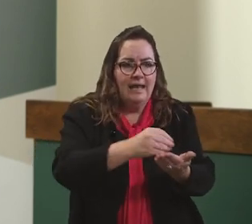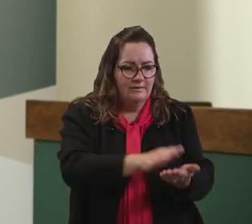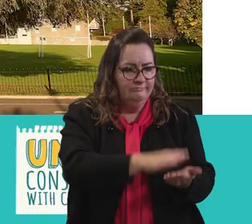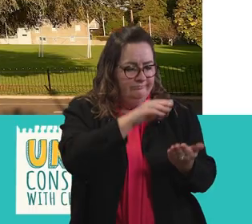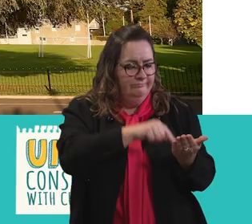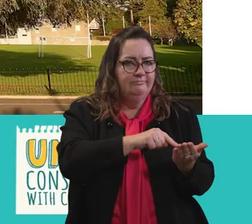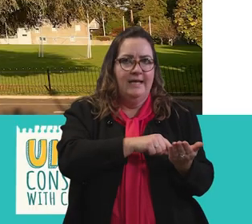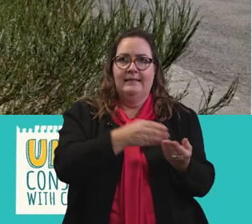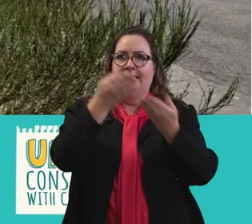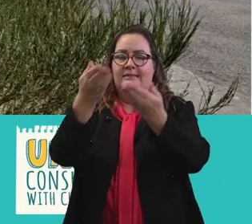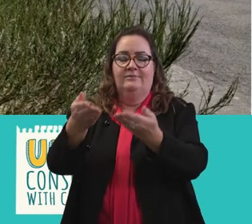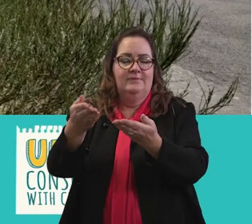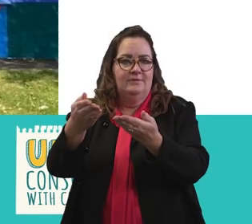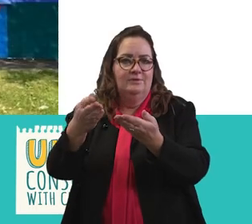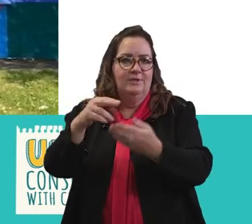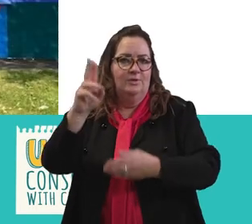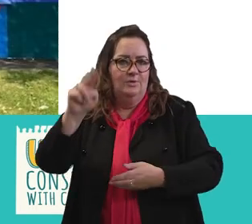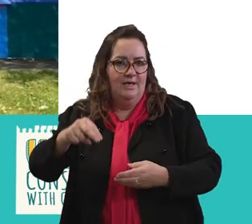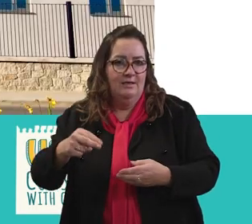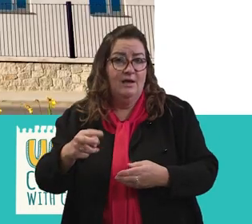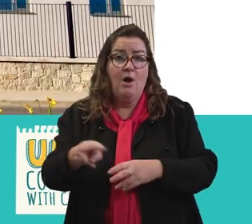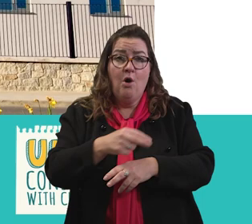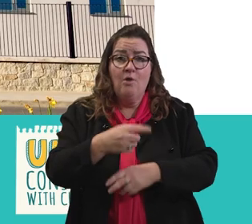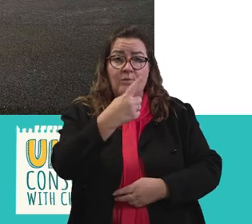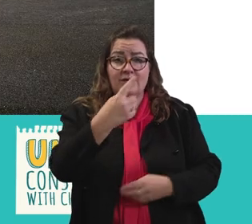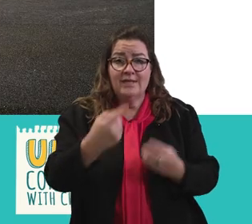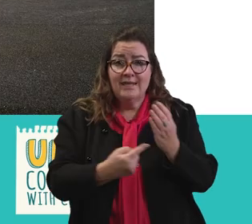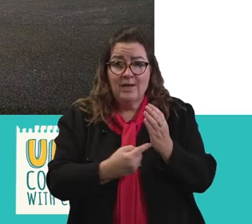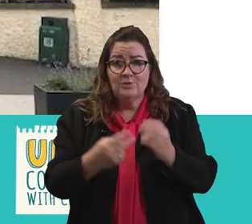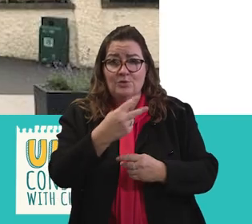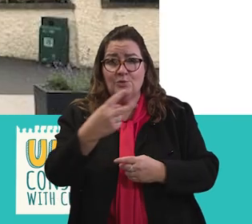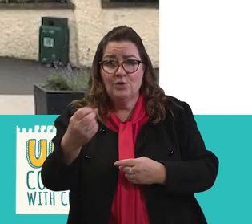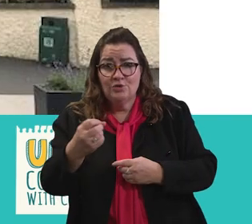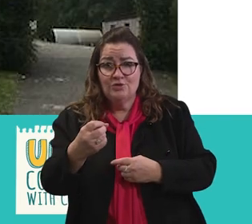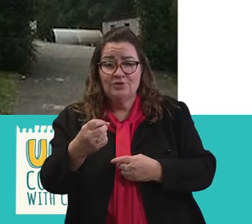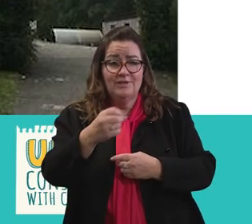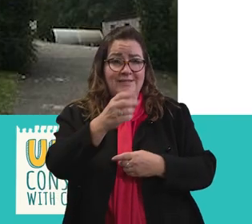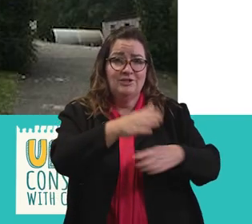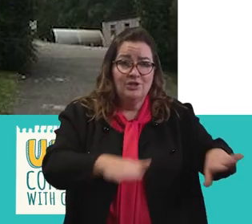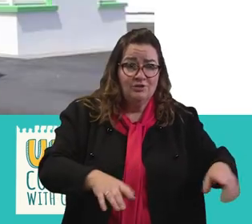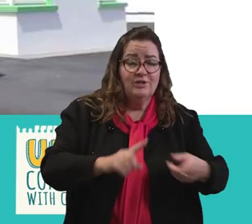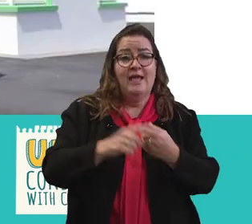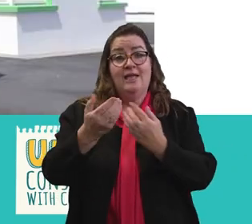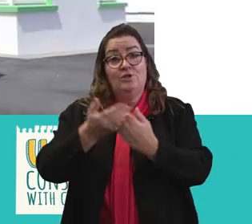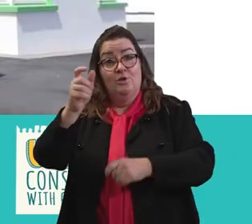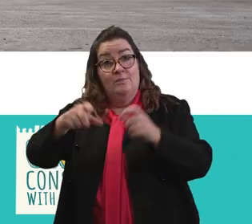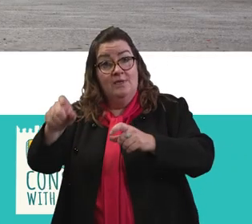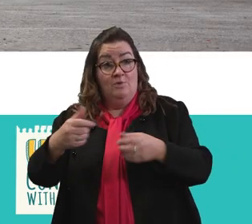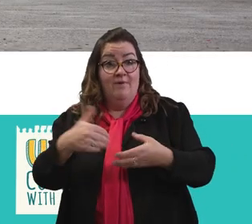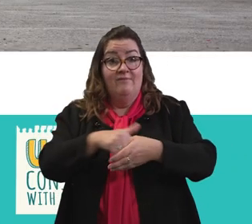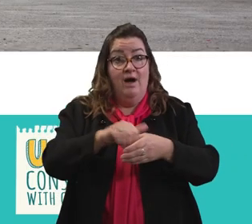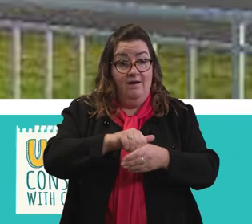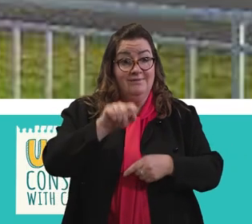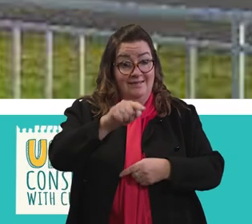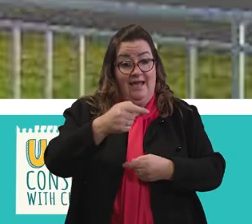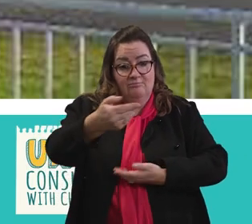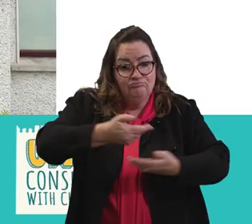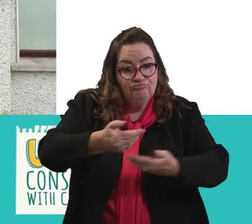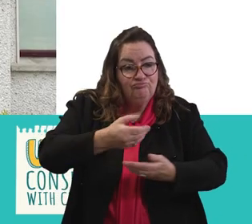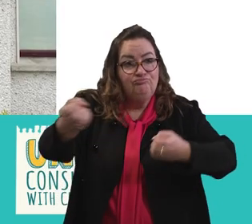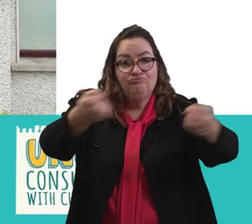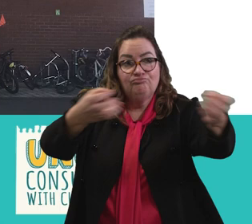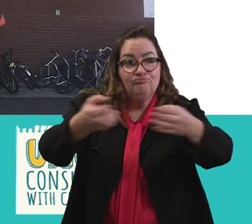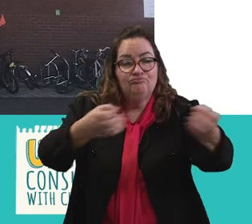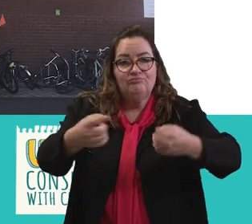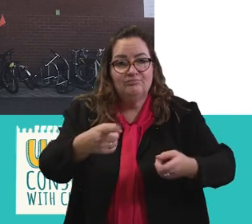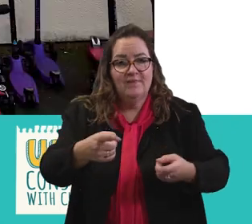of the Child. So over 1,200 children and young people took part in that consultation, and because